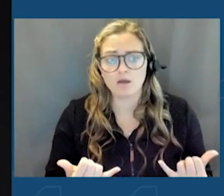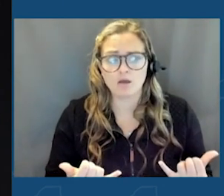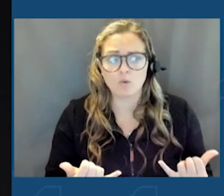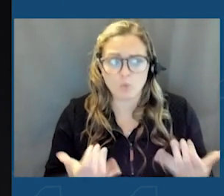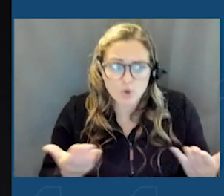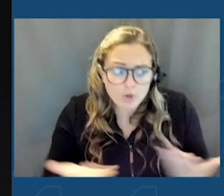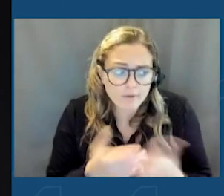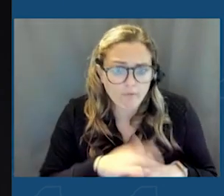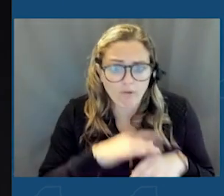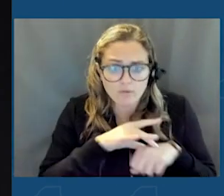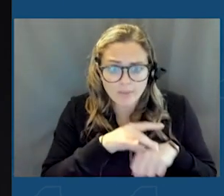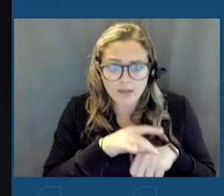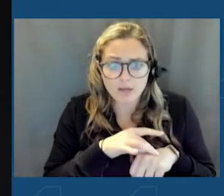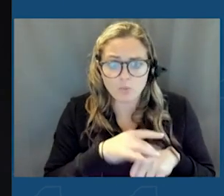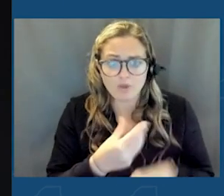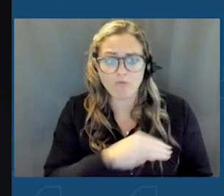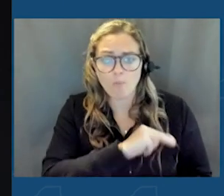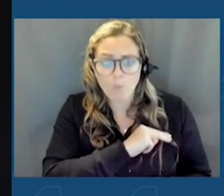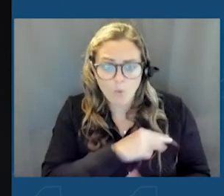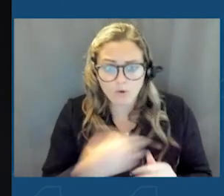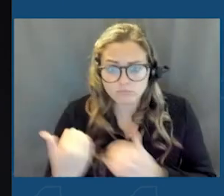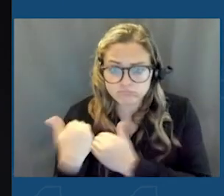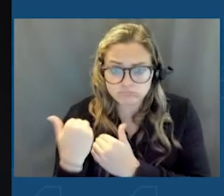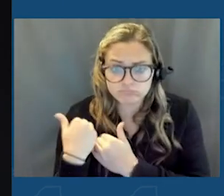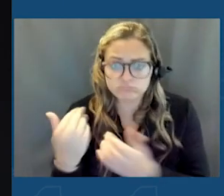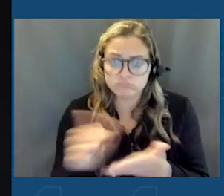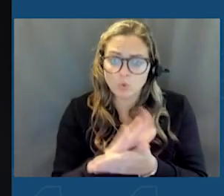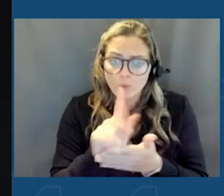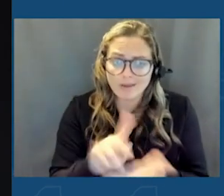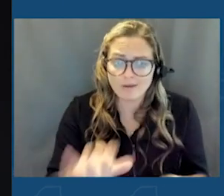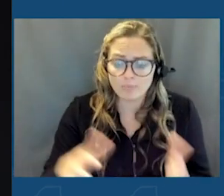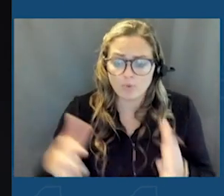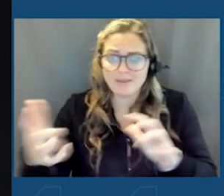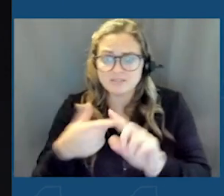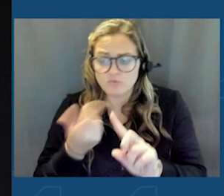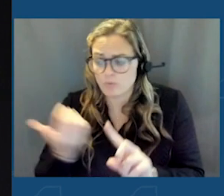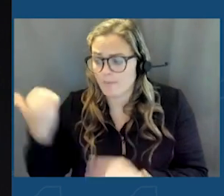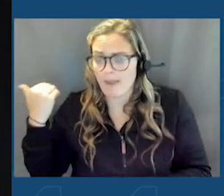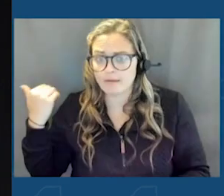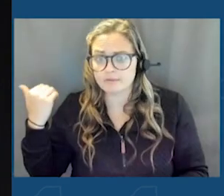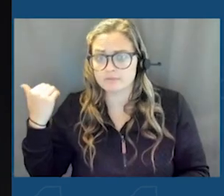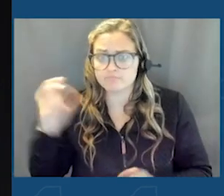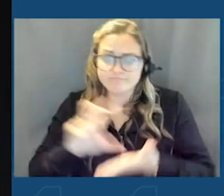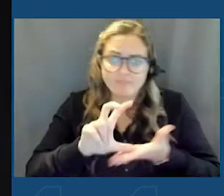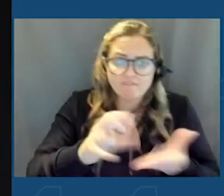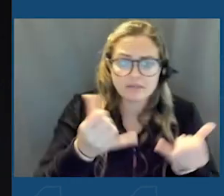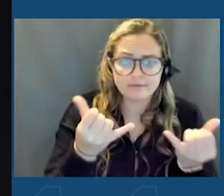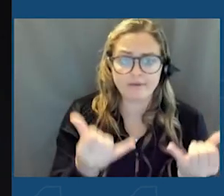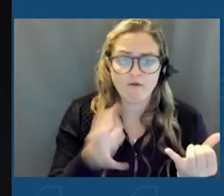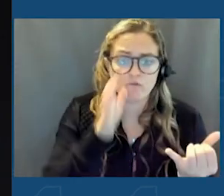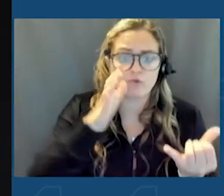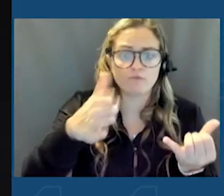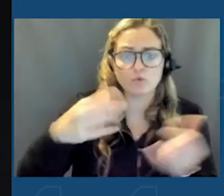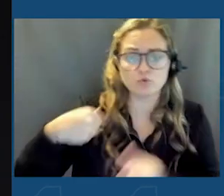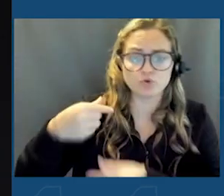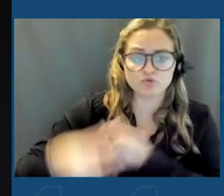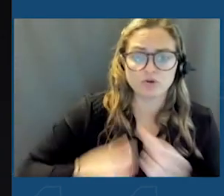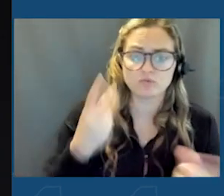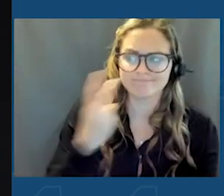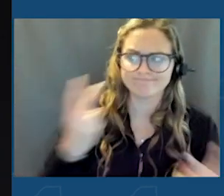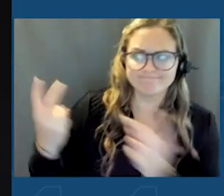moral responsibility to clean up the messes of the past, invest now so the future generations look back at